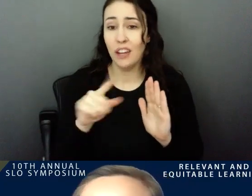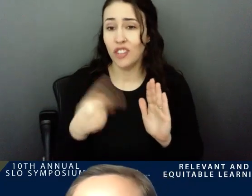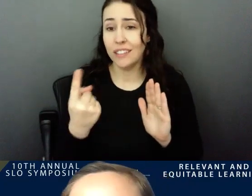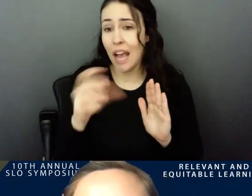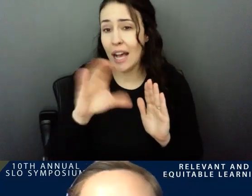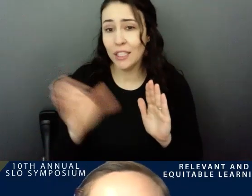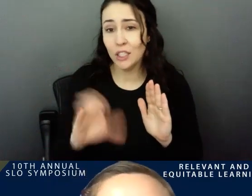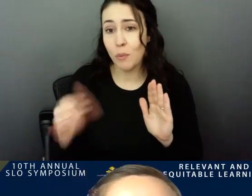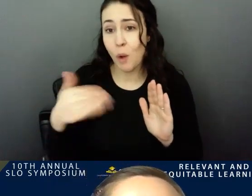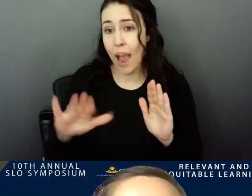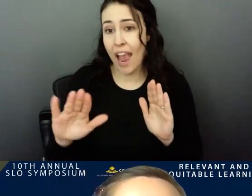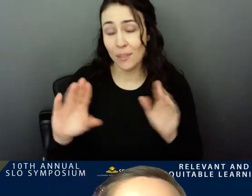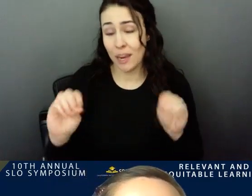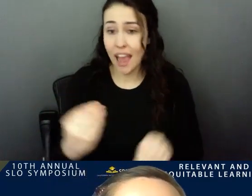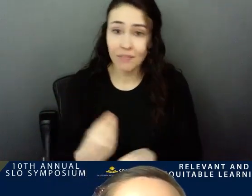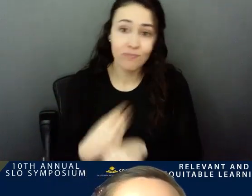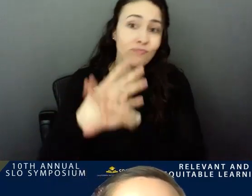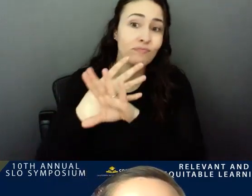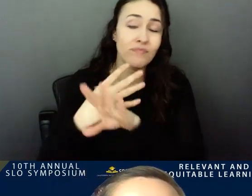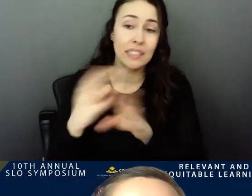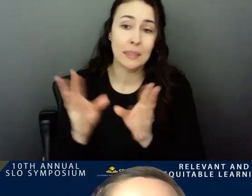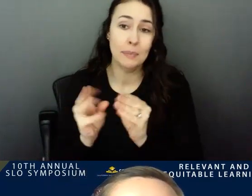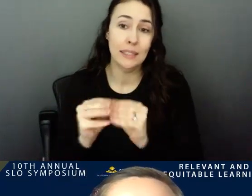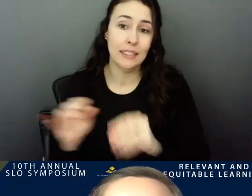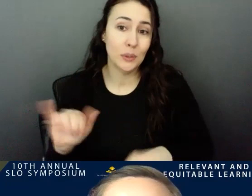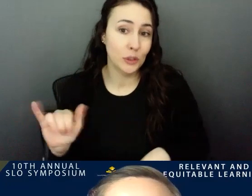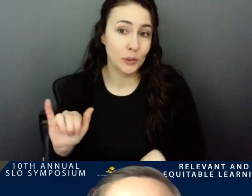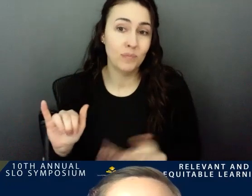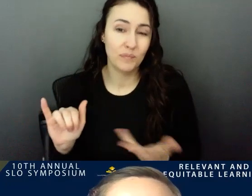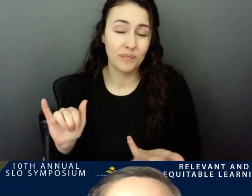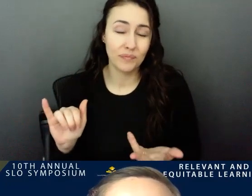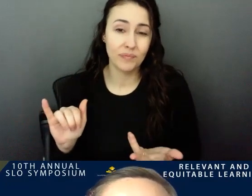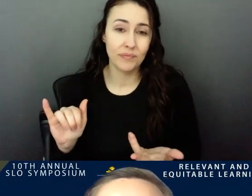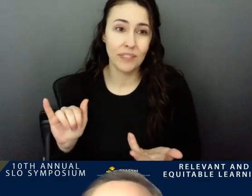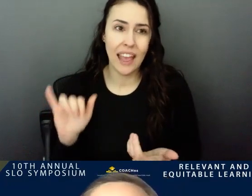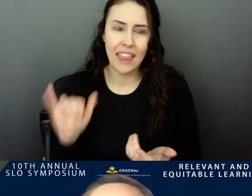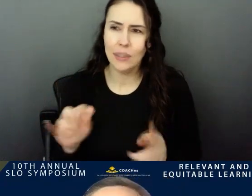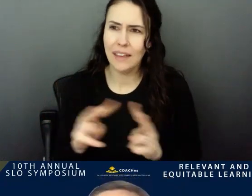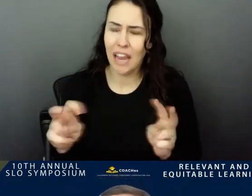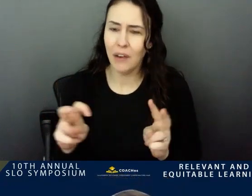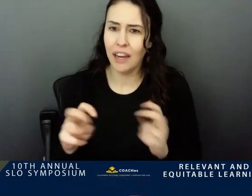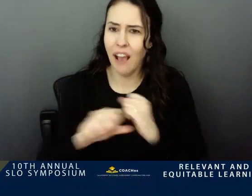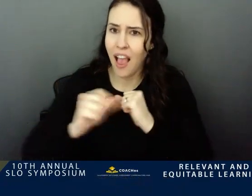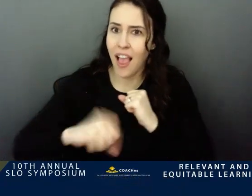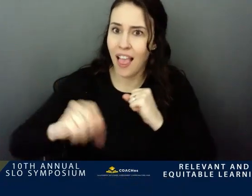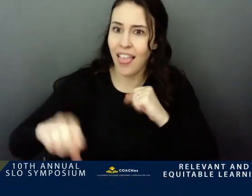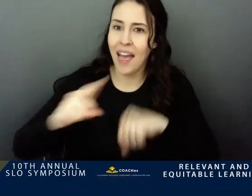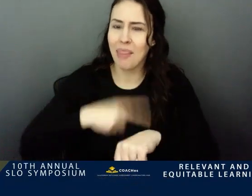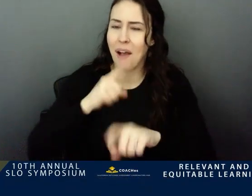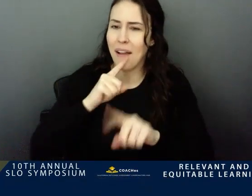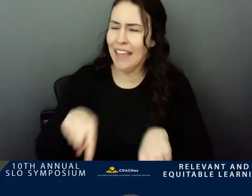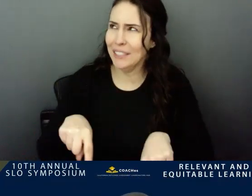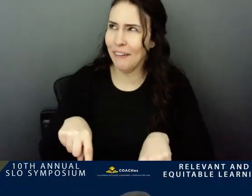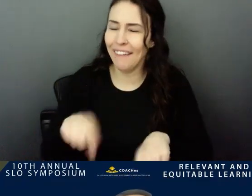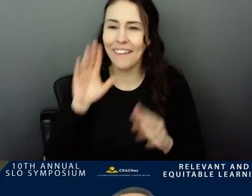come in the middle too. So yeah, that was a very long question, a long answer. I hope I helped.